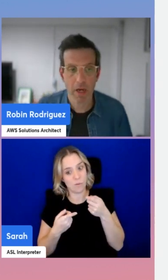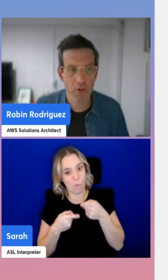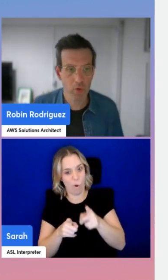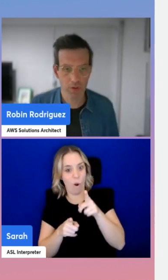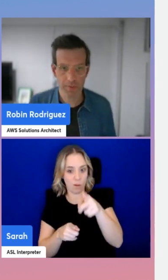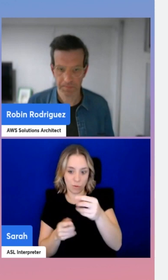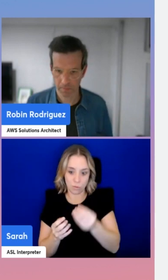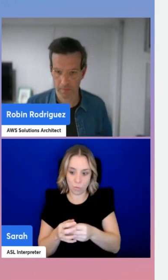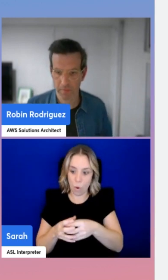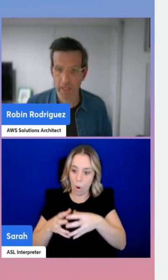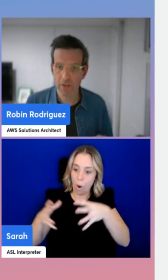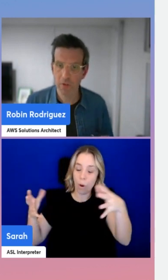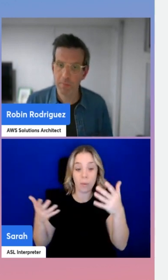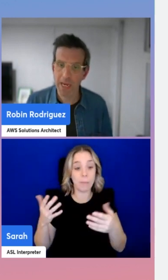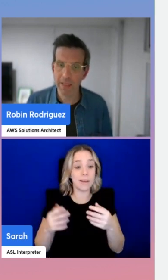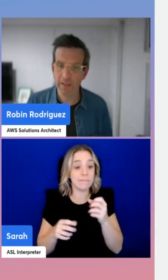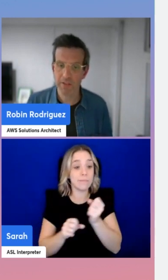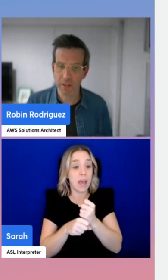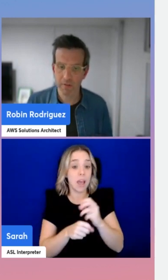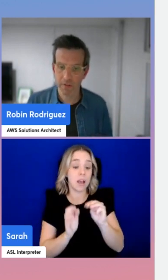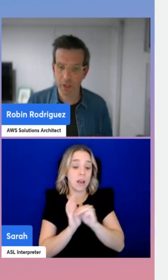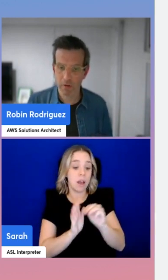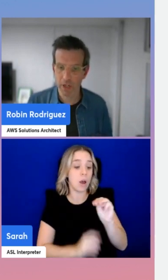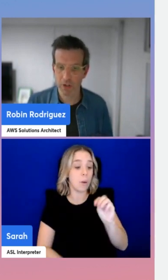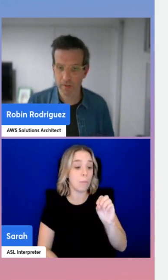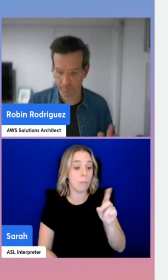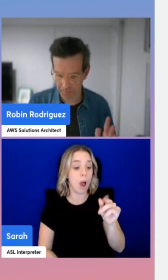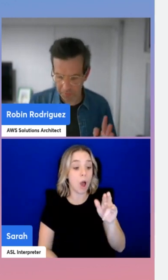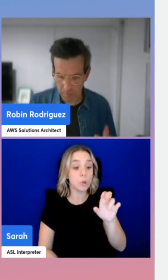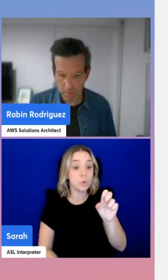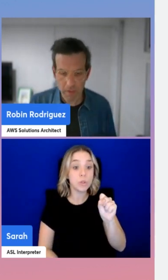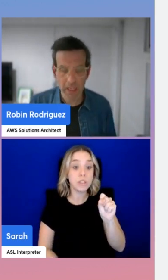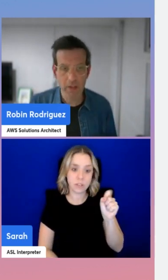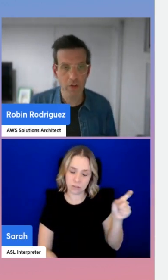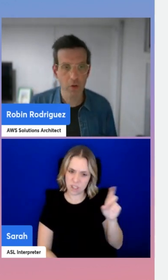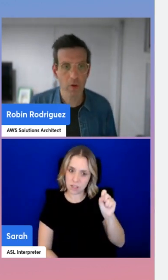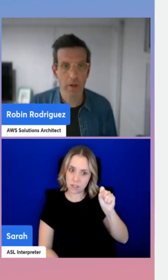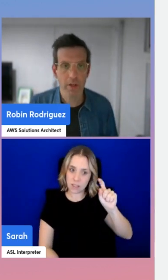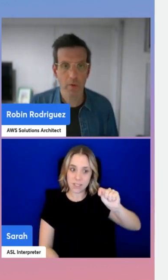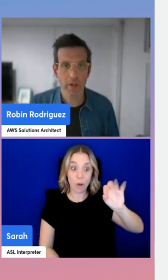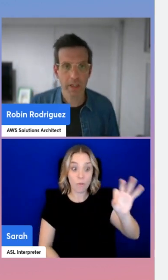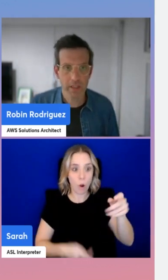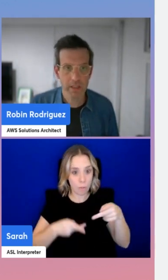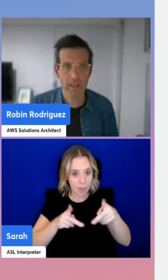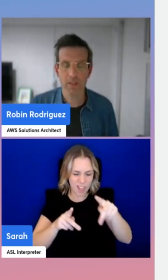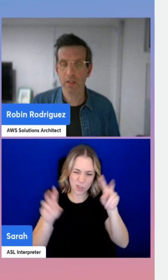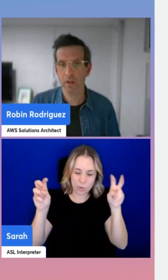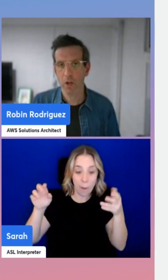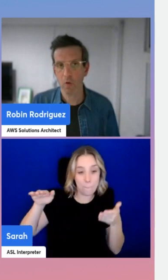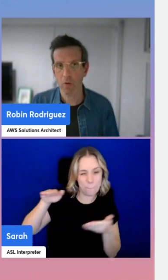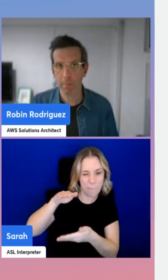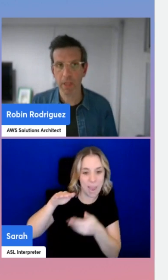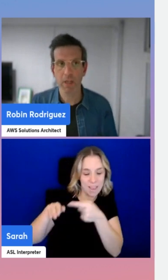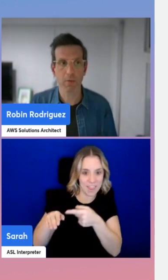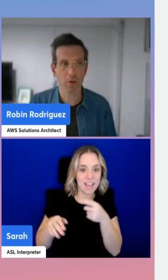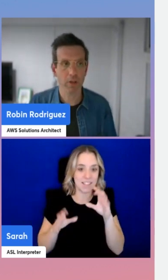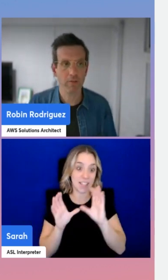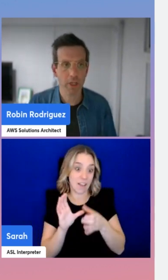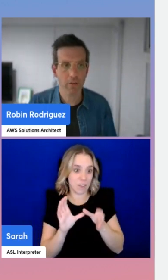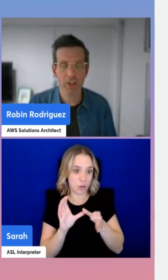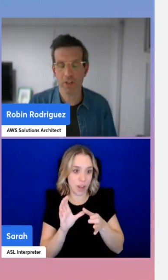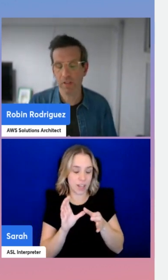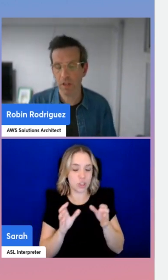like modules is to bake this configuration into consistent,